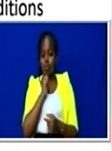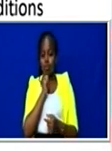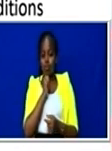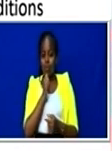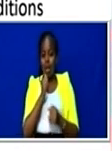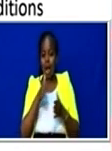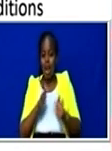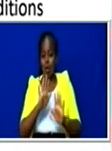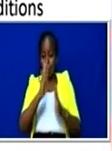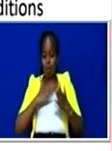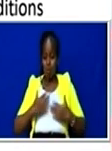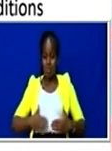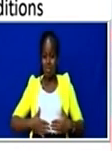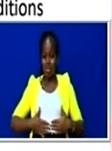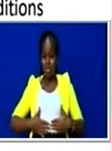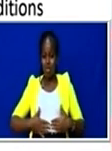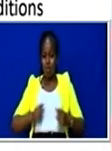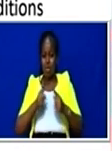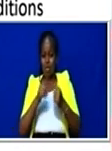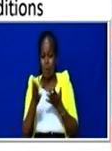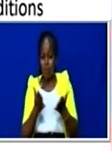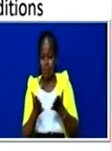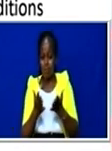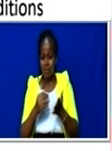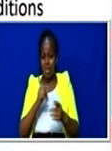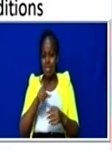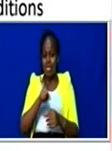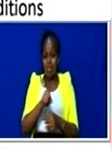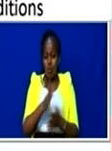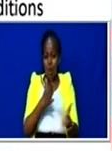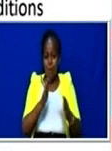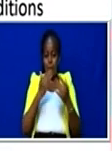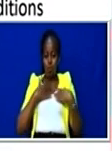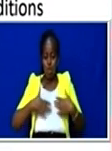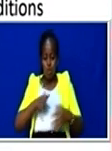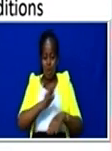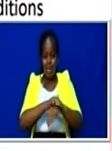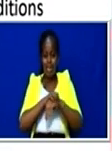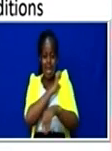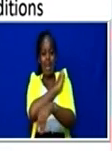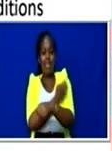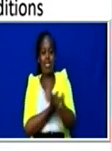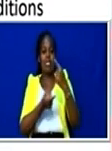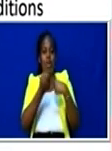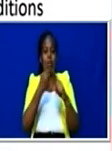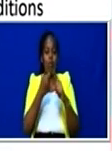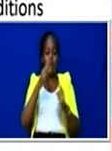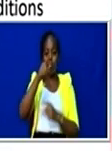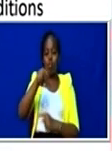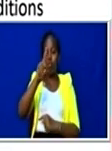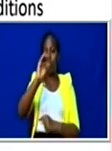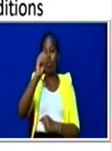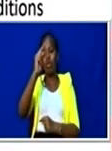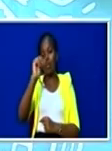yourself to get to that point where now the source of energy in your body is from